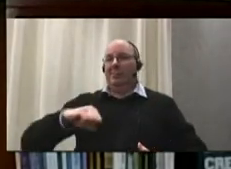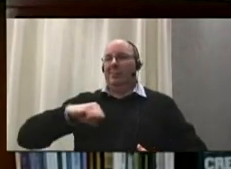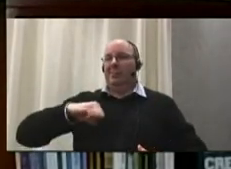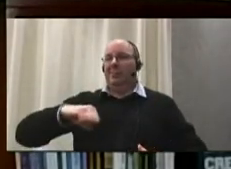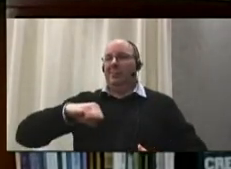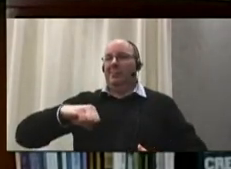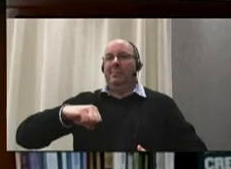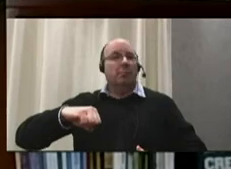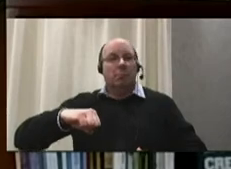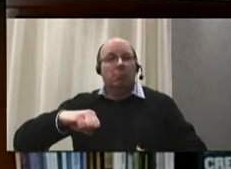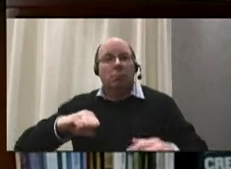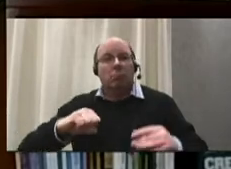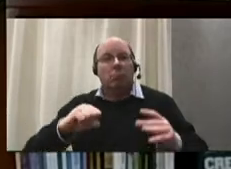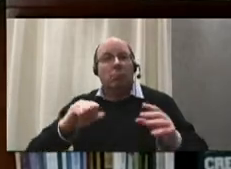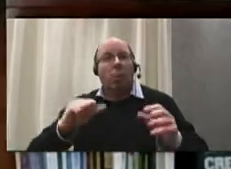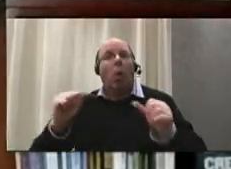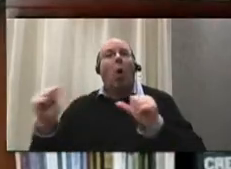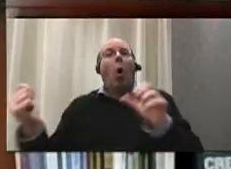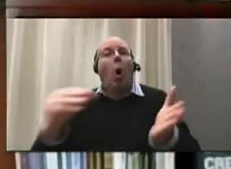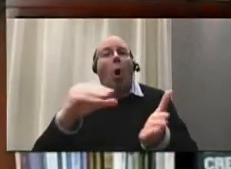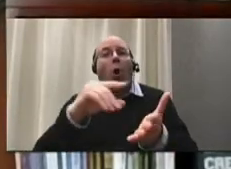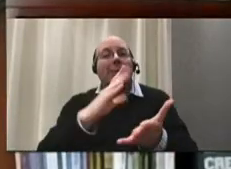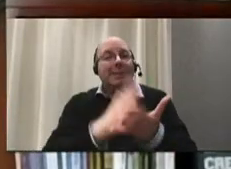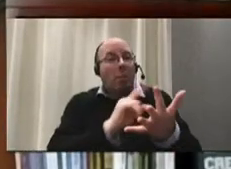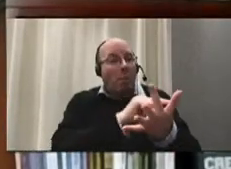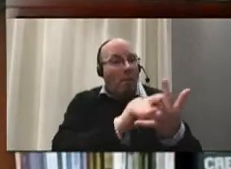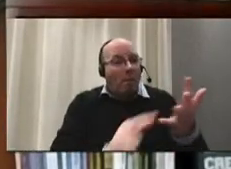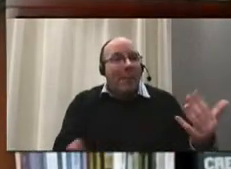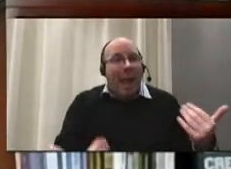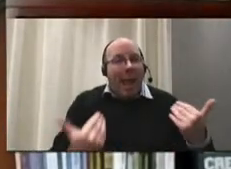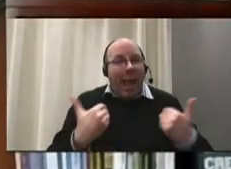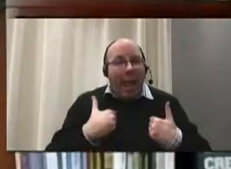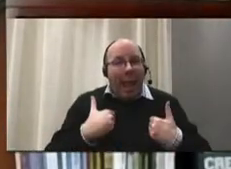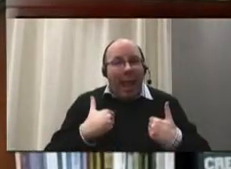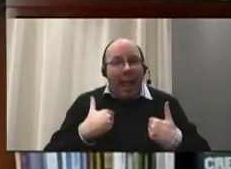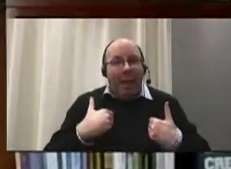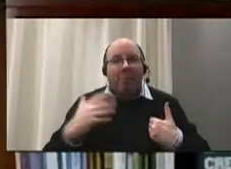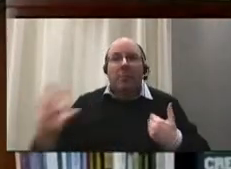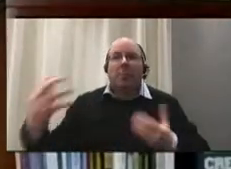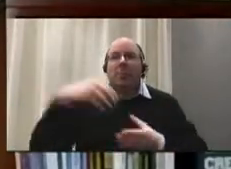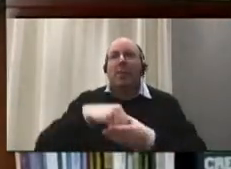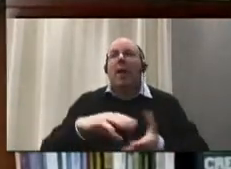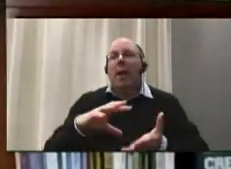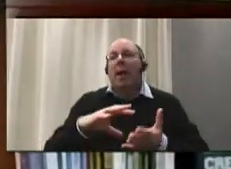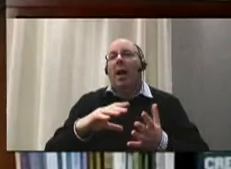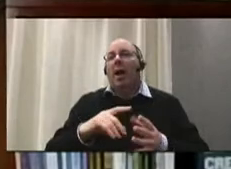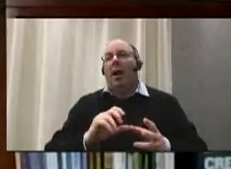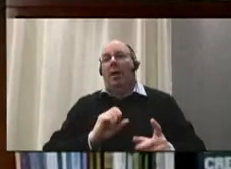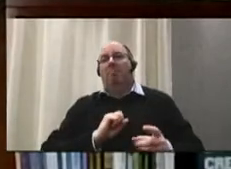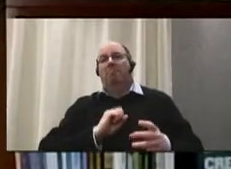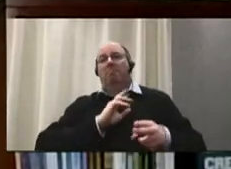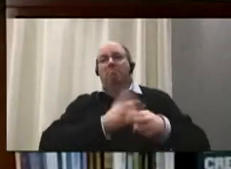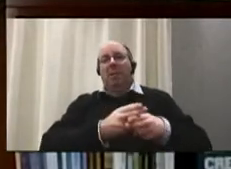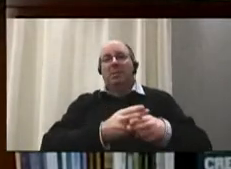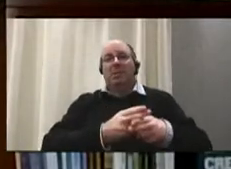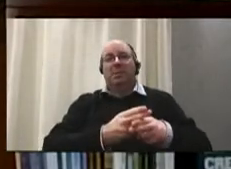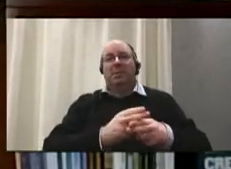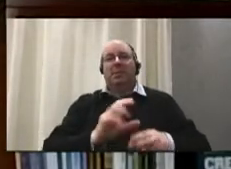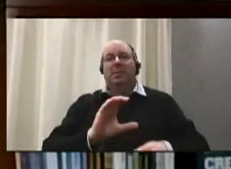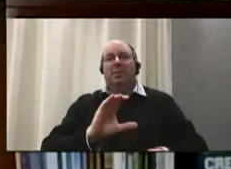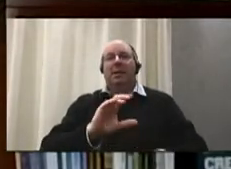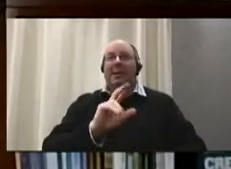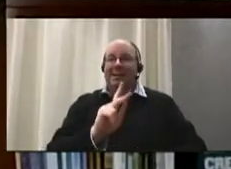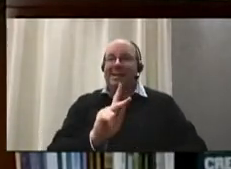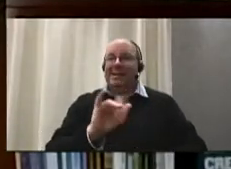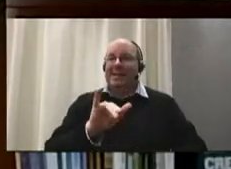to give them what they need. And I called out KIPP because that's very similar to extra time and longer school days and things like that, but that's exactly what we tried